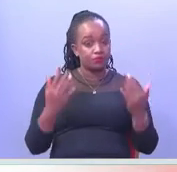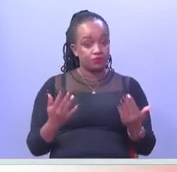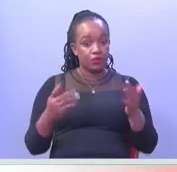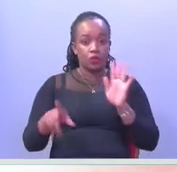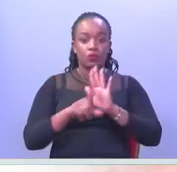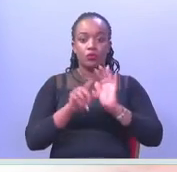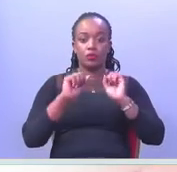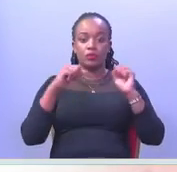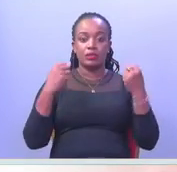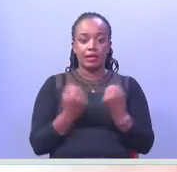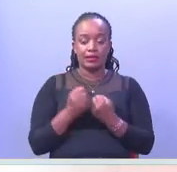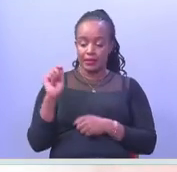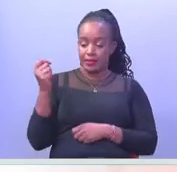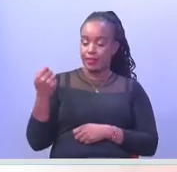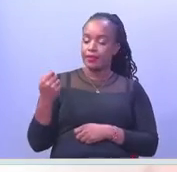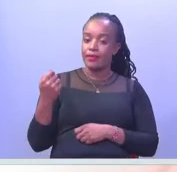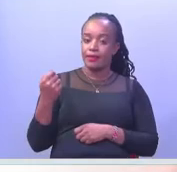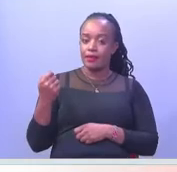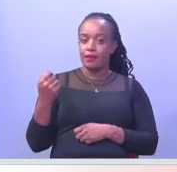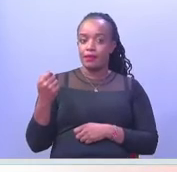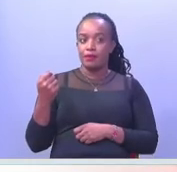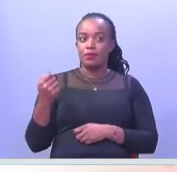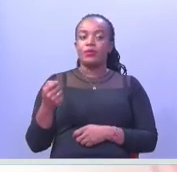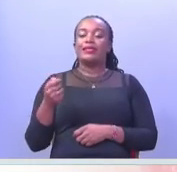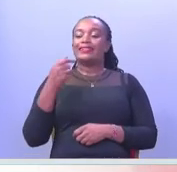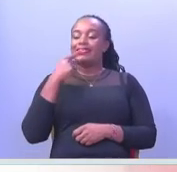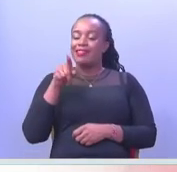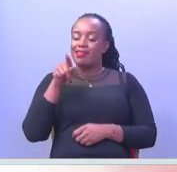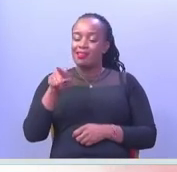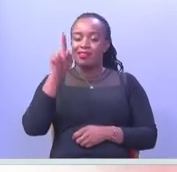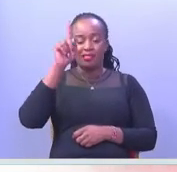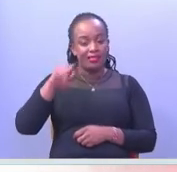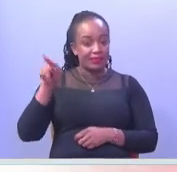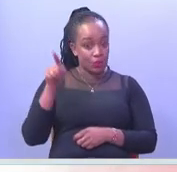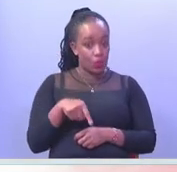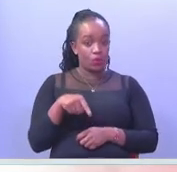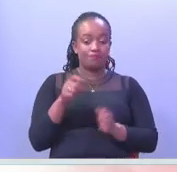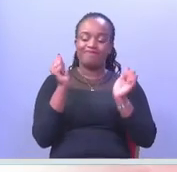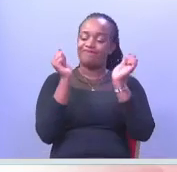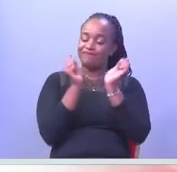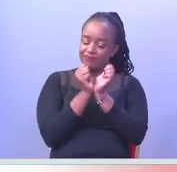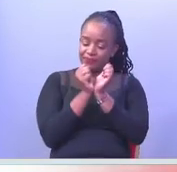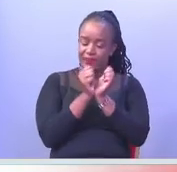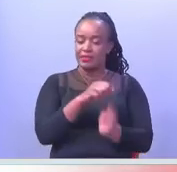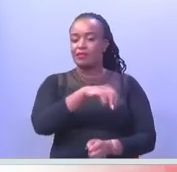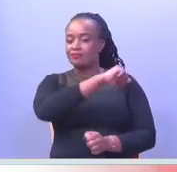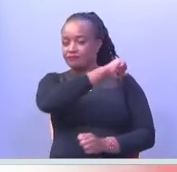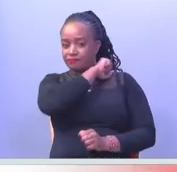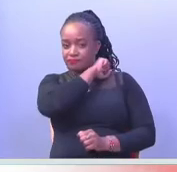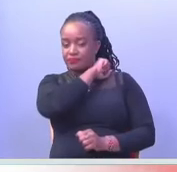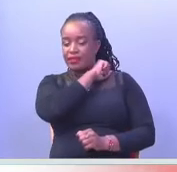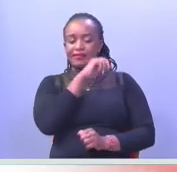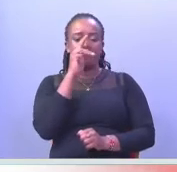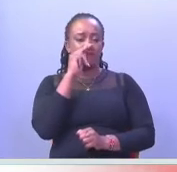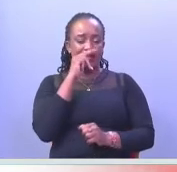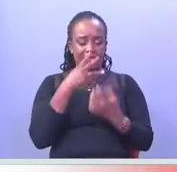Kenya, we do condemn in the strongest terms possible the abduction, mysterious disappearances,